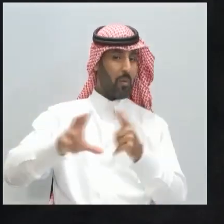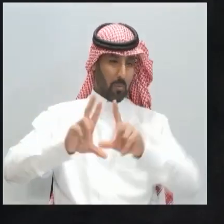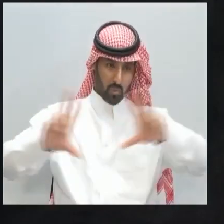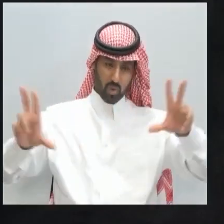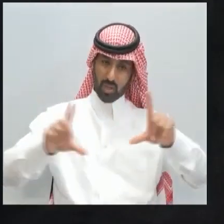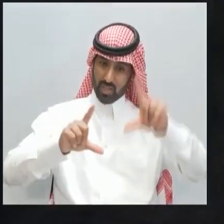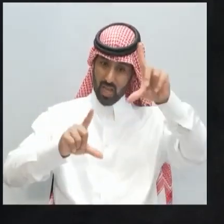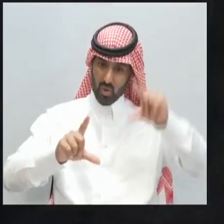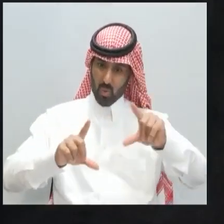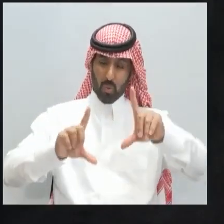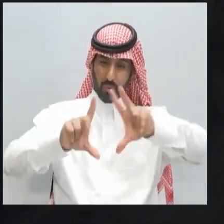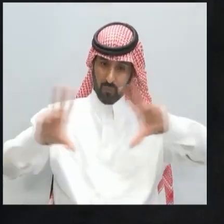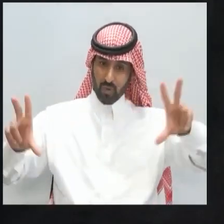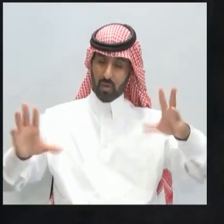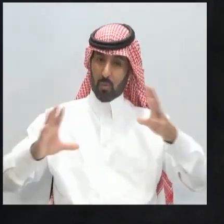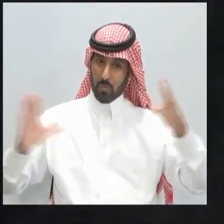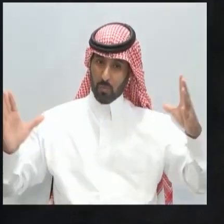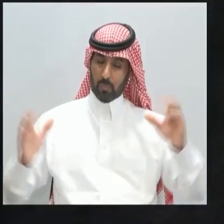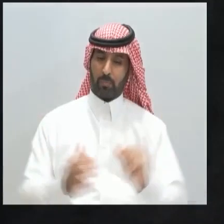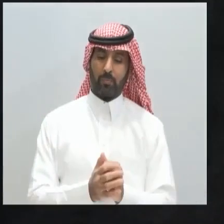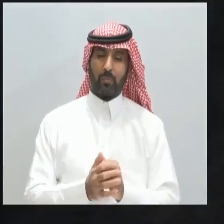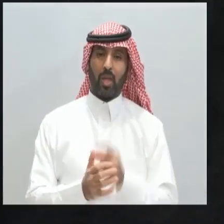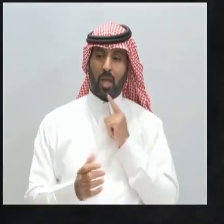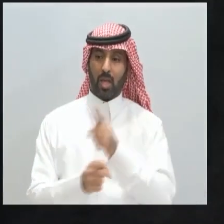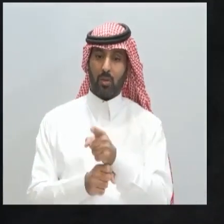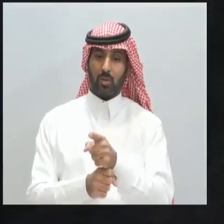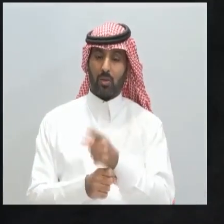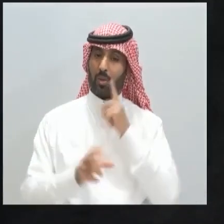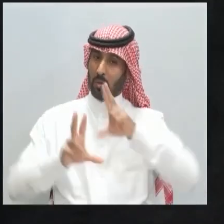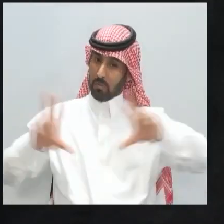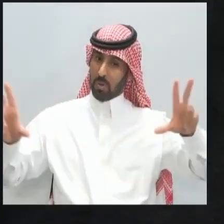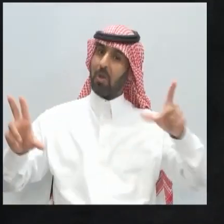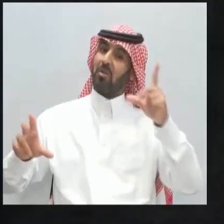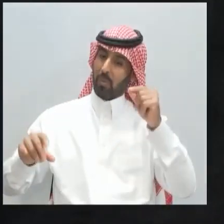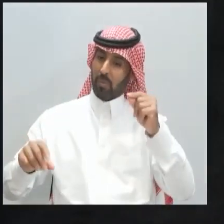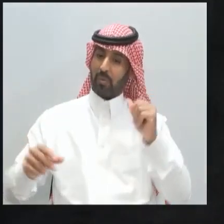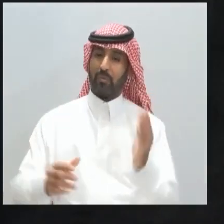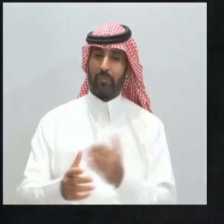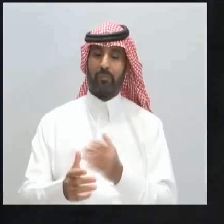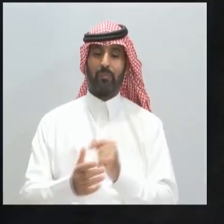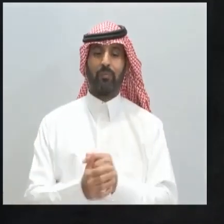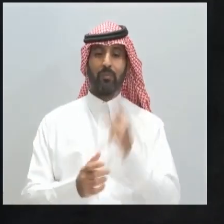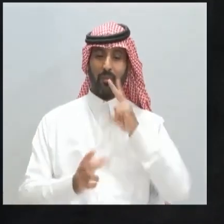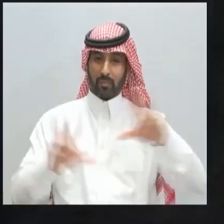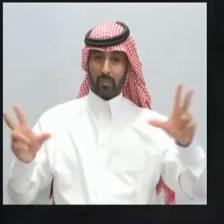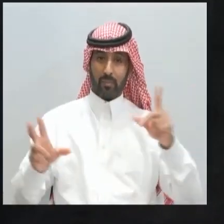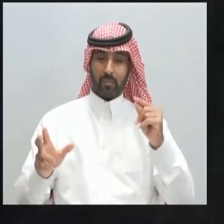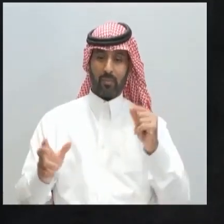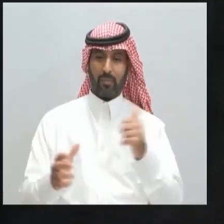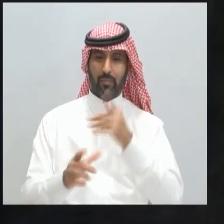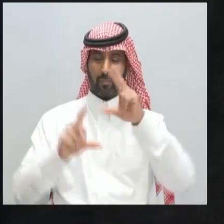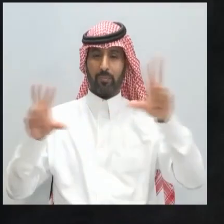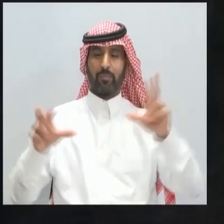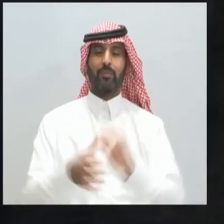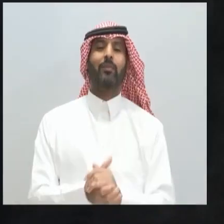which size do they buy, 50 inch, 60 inch? I always say, the bigger, the better. So the bigger TV you buy, the